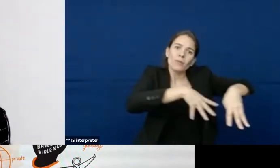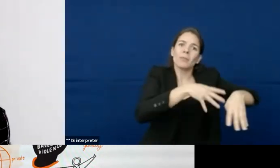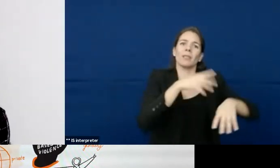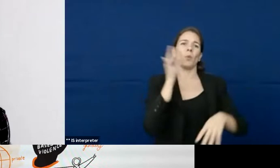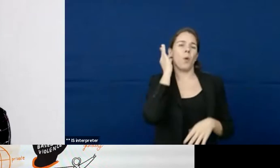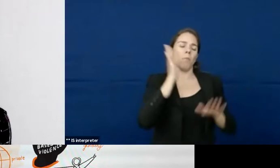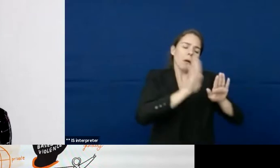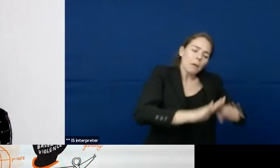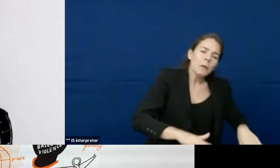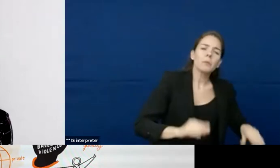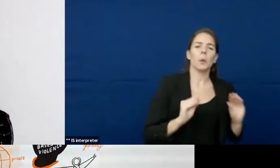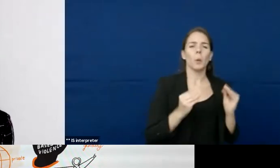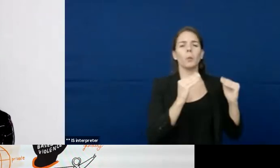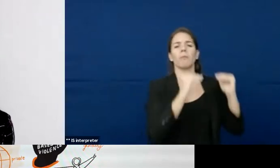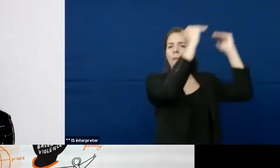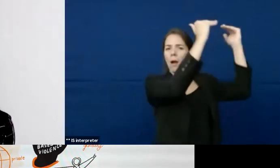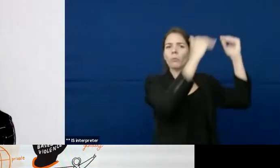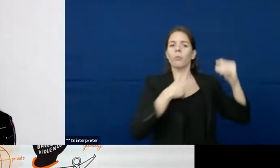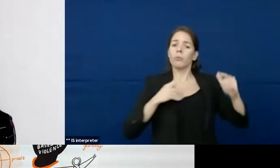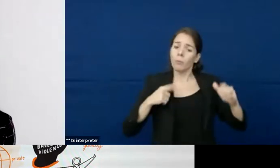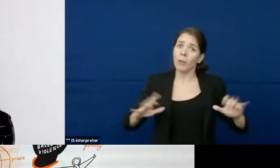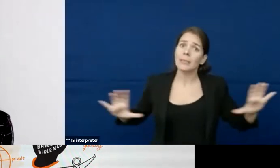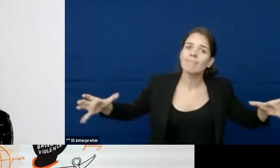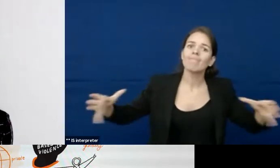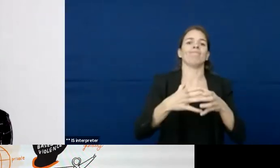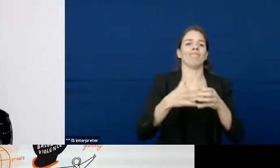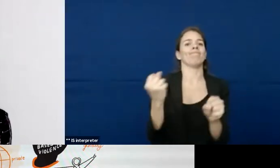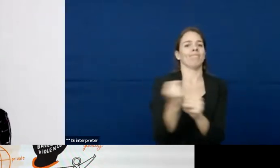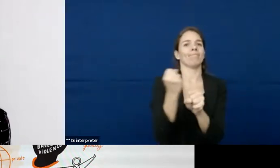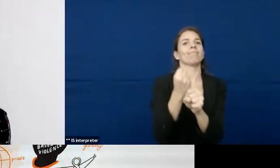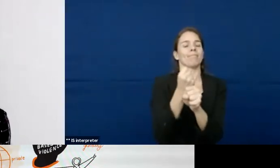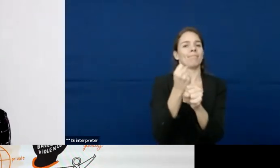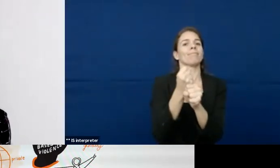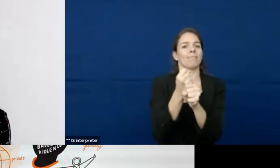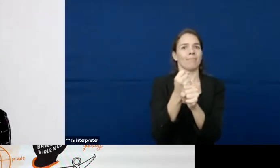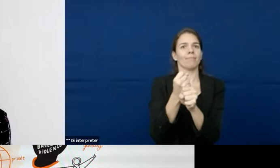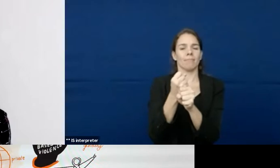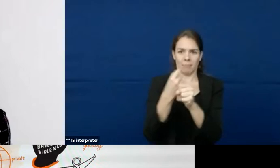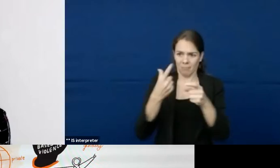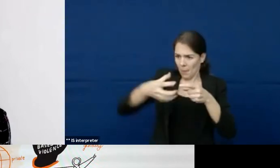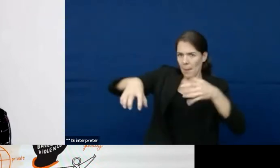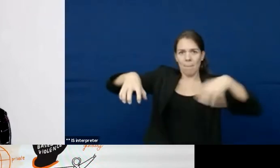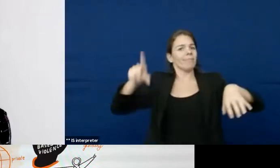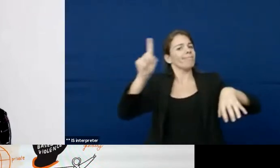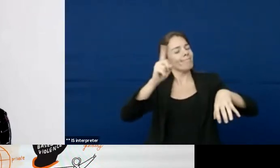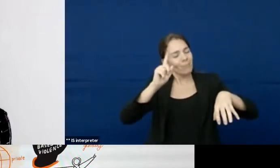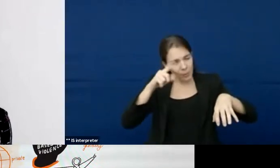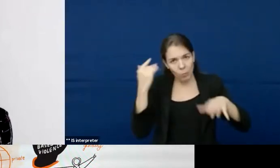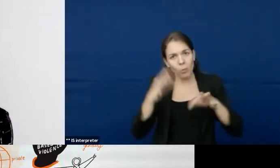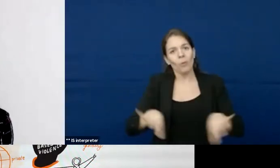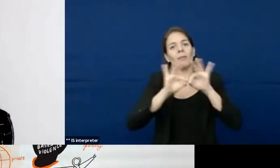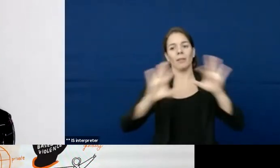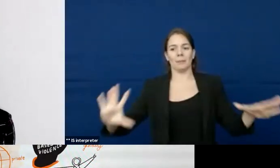truly global, and driven by the evidence base that exists on how to prevent gender-based violence. We also have to